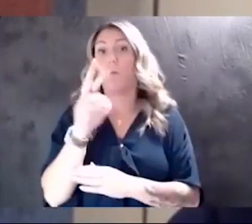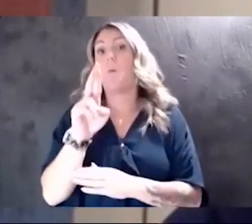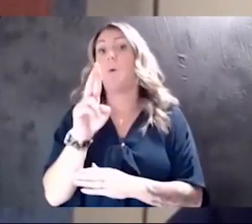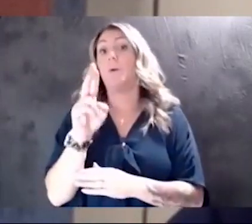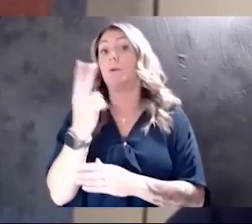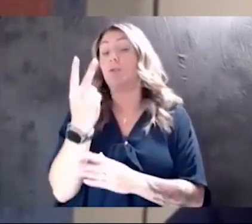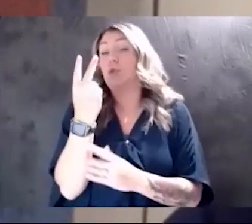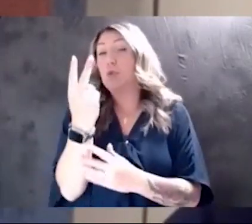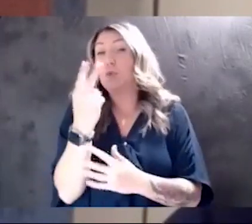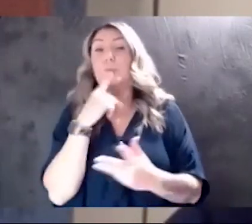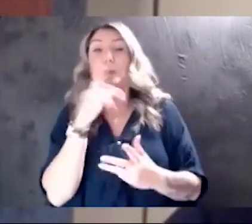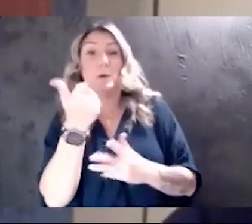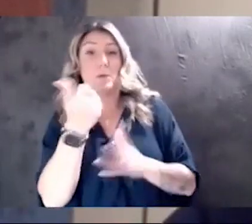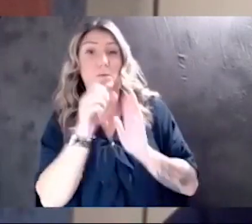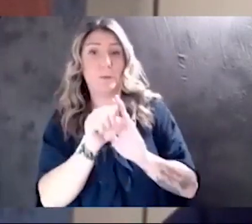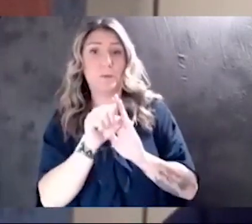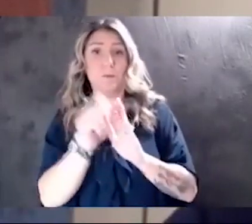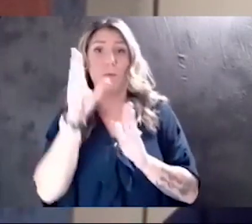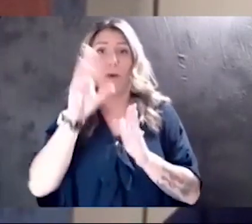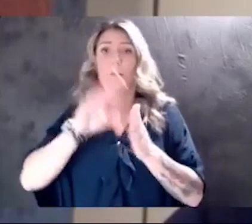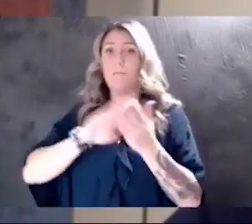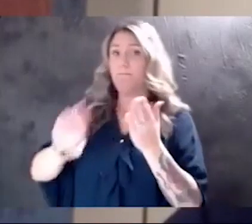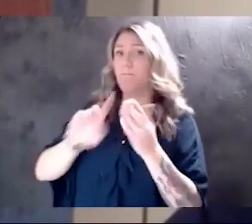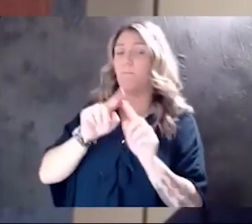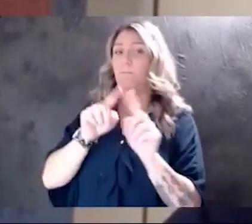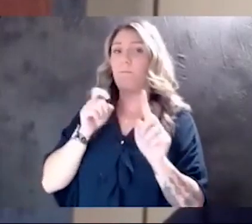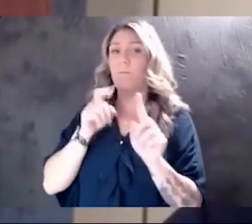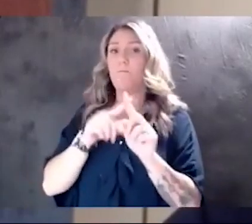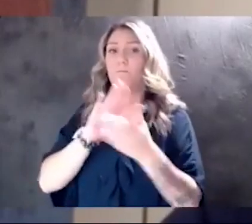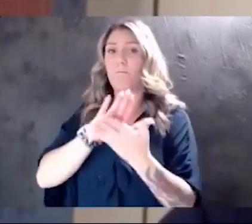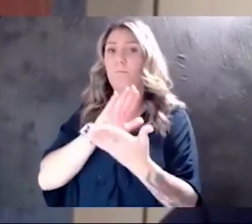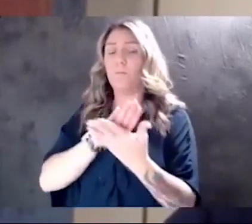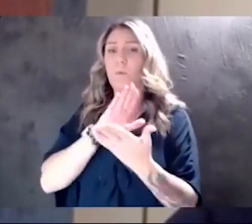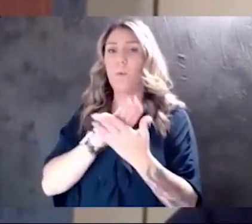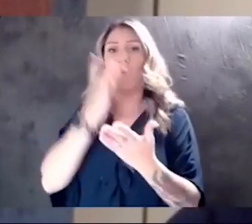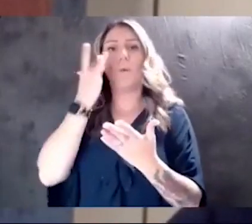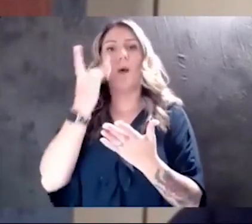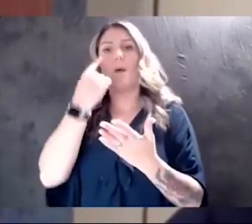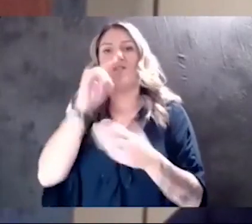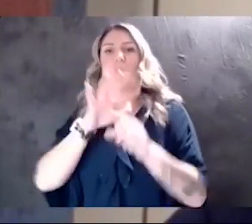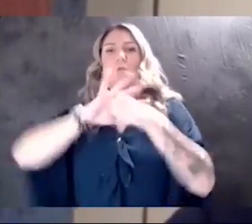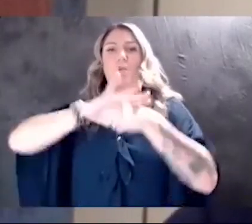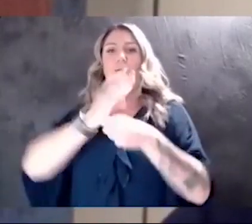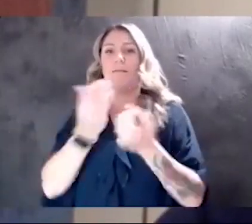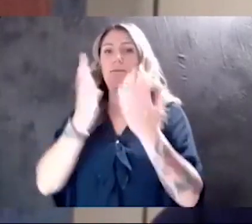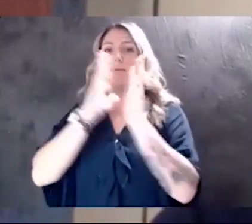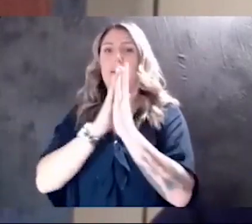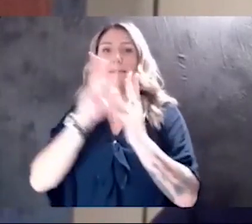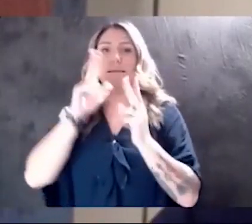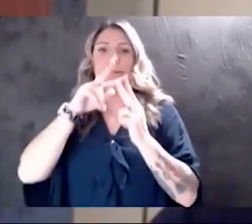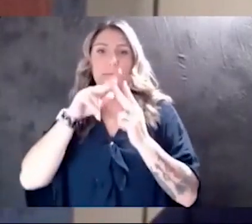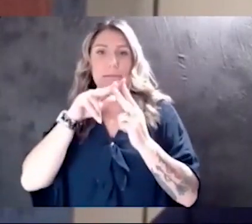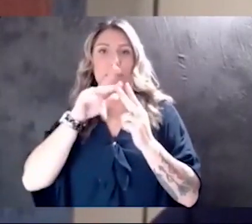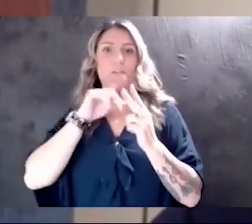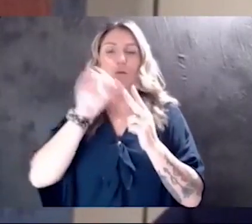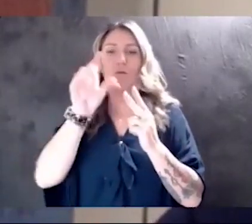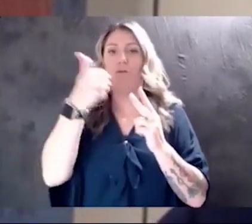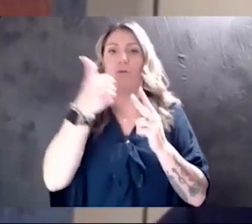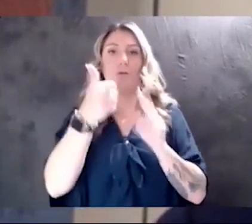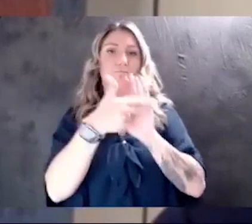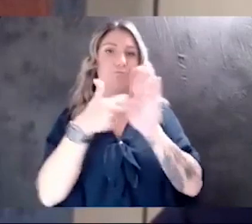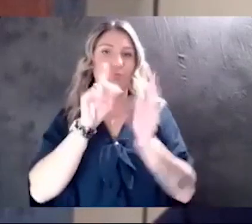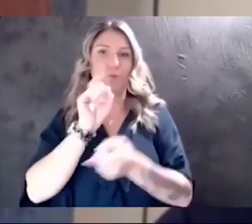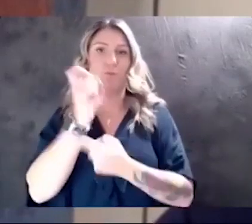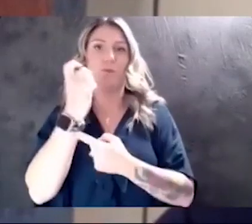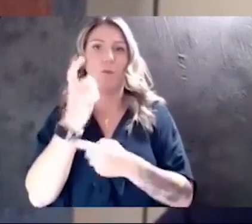symptoms, we will be excluding you from school for COVID-like illness and asking you to either get an alternate diagnosis from your